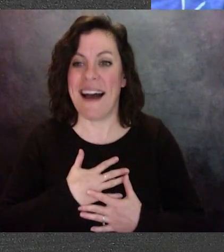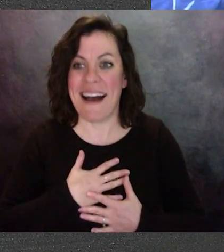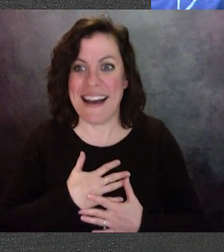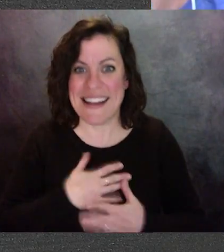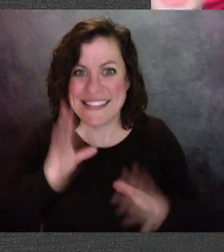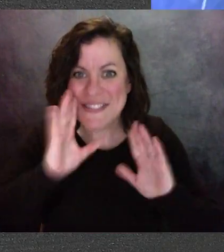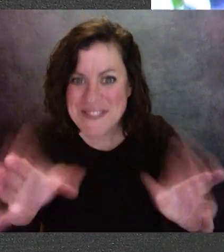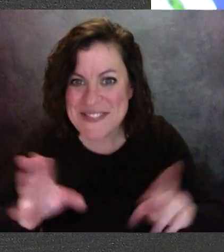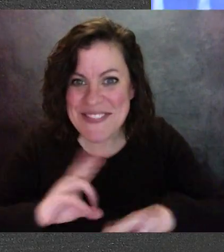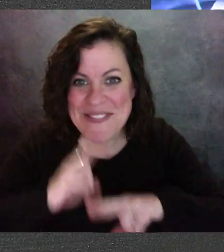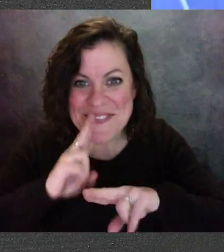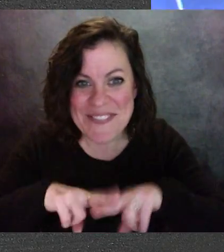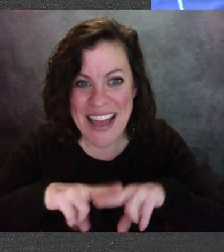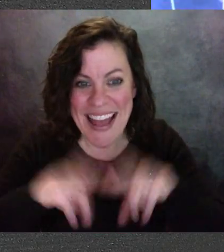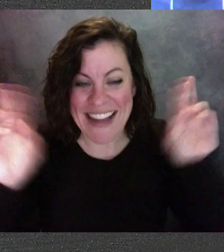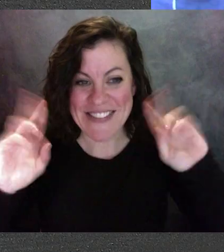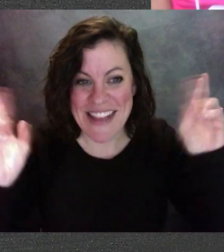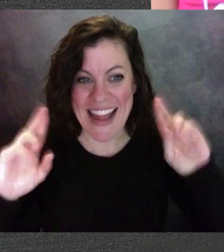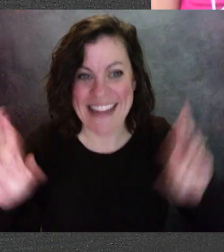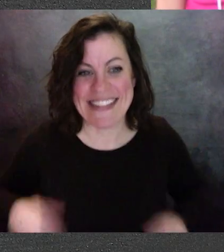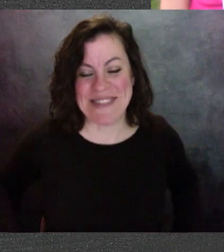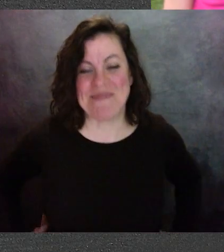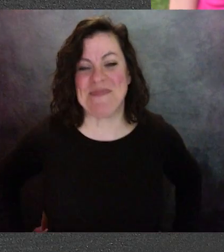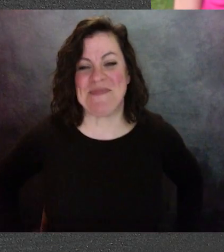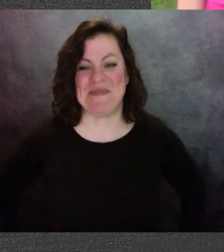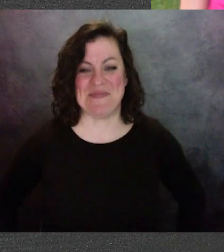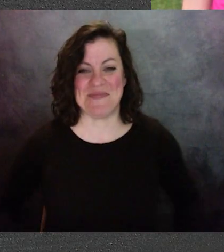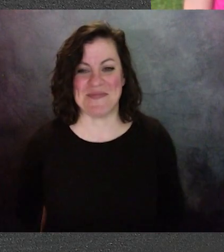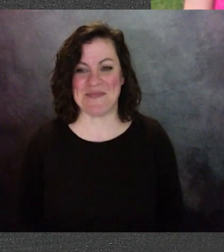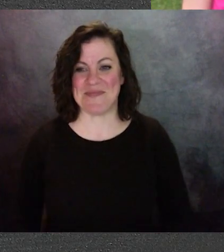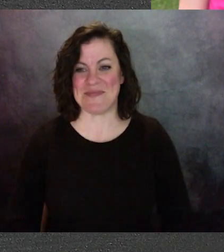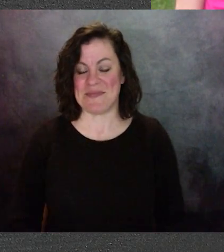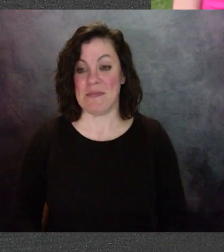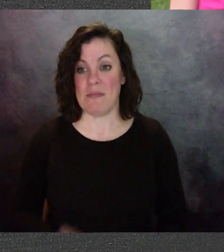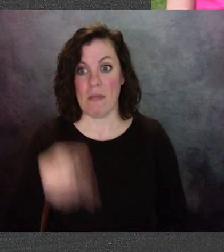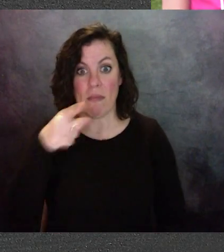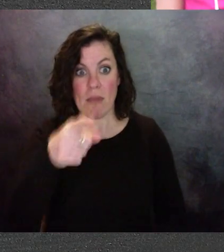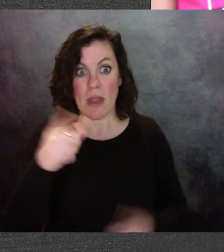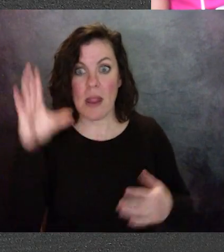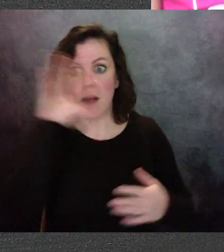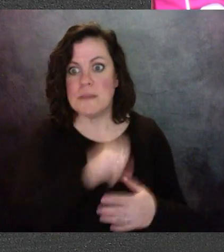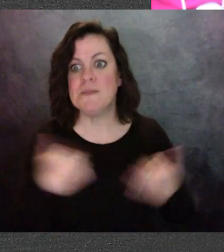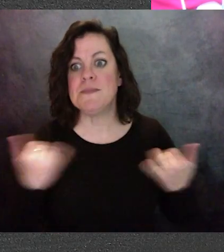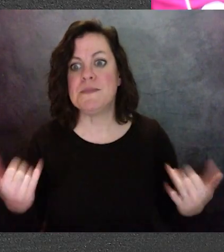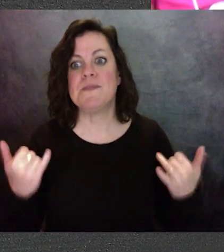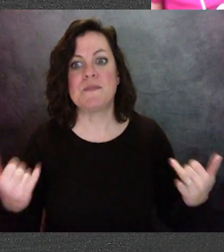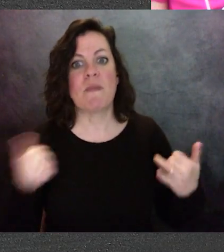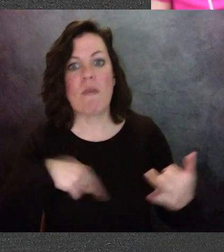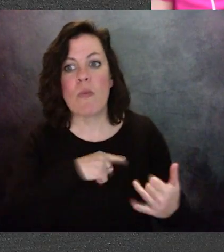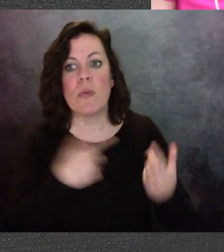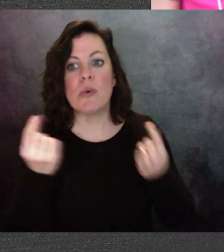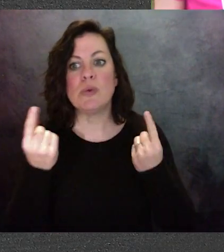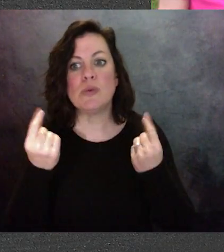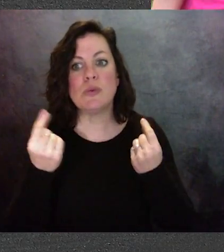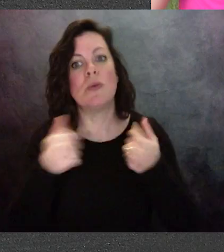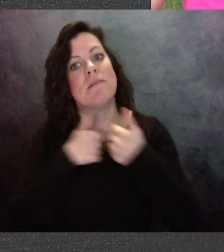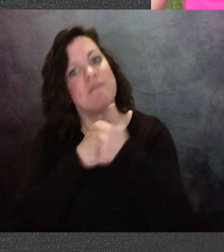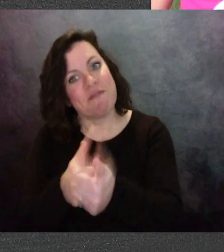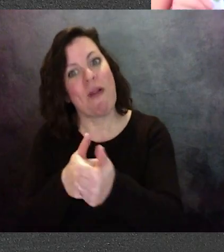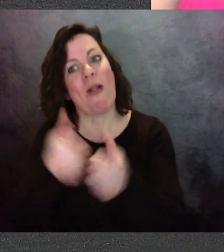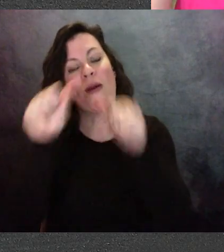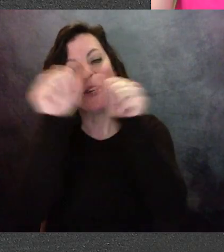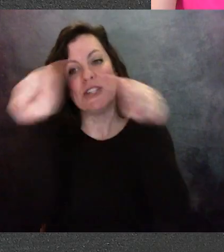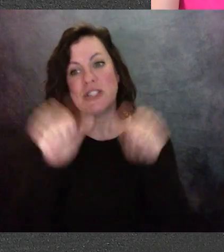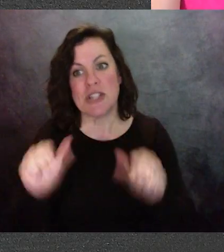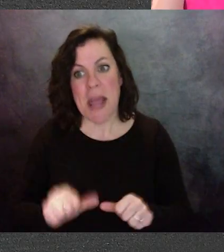fun. Yeah. So guys, I bet you guessed that today's lesson is on shapes, right? Yeah. Yeah, right? That's why we made our